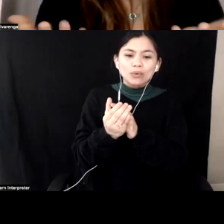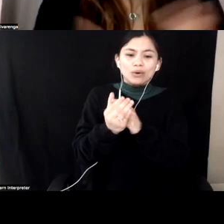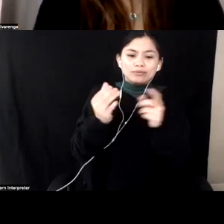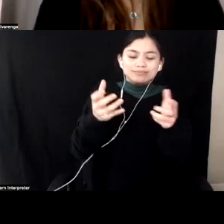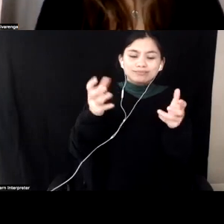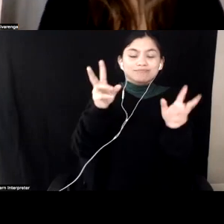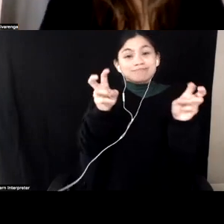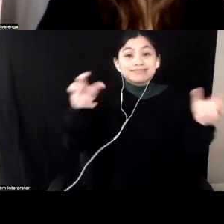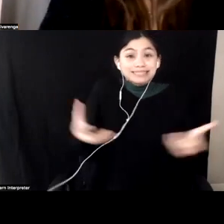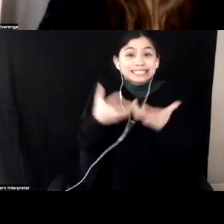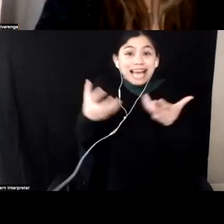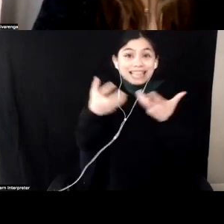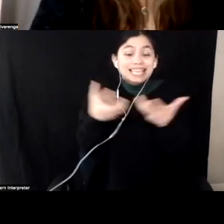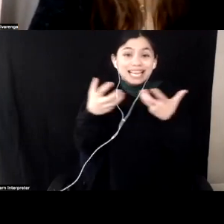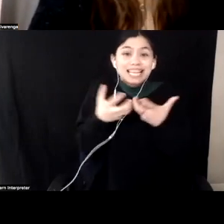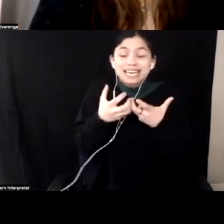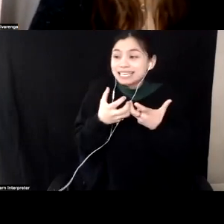salad.